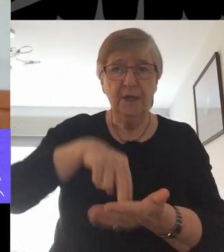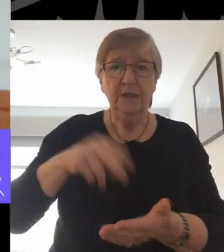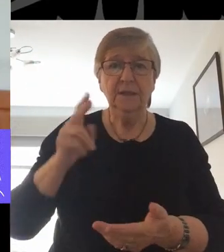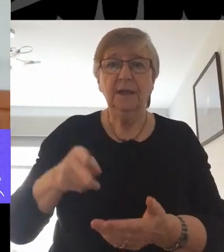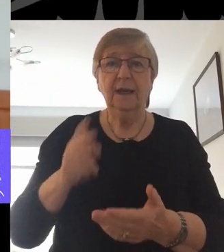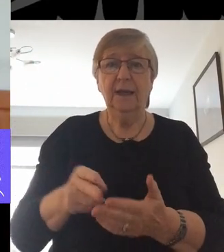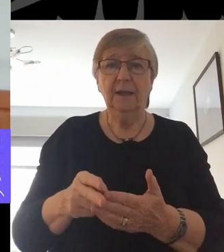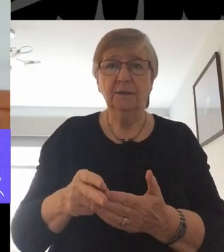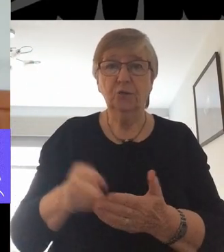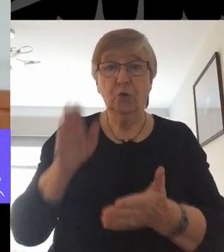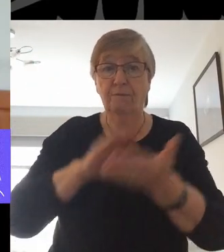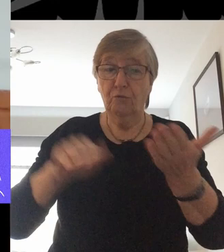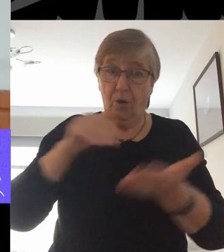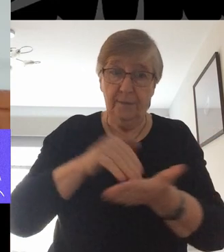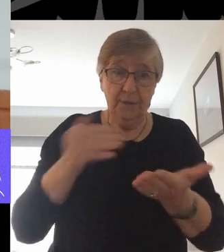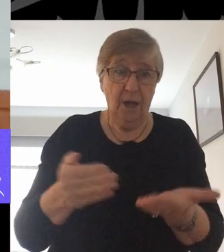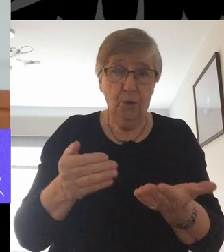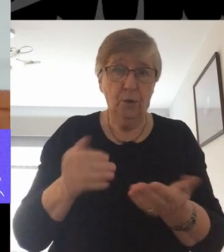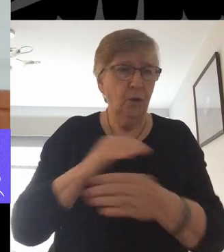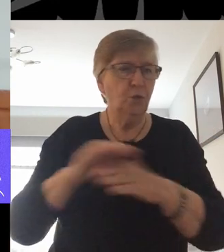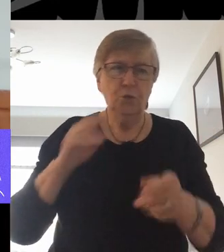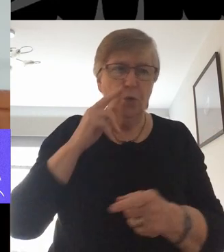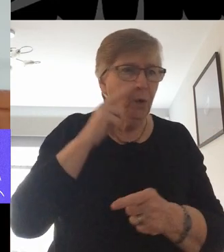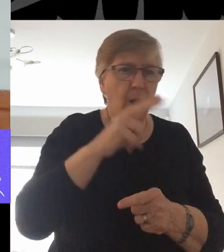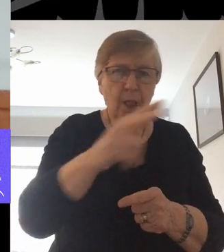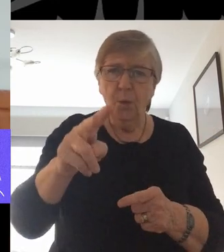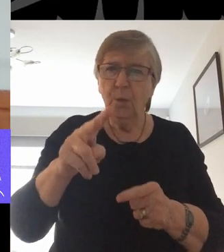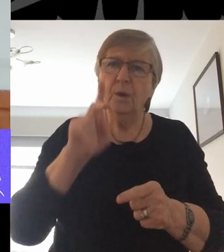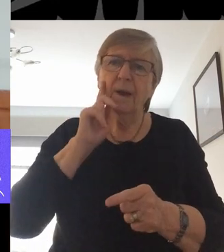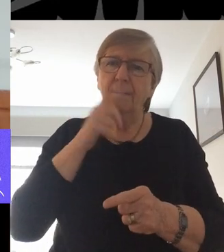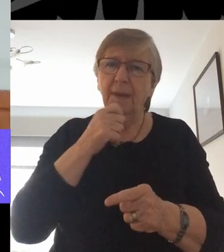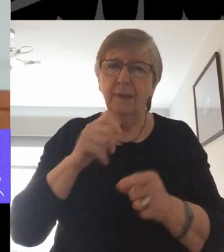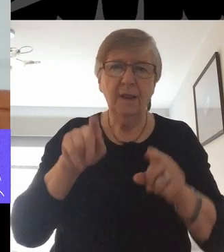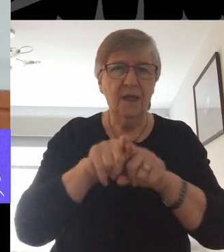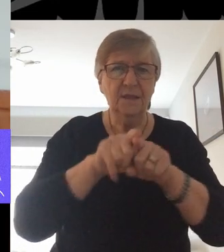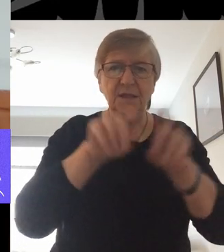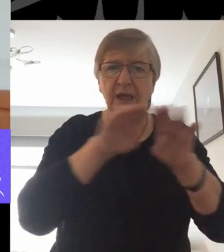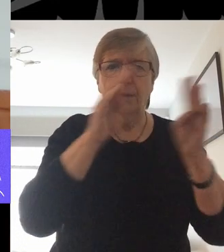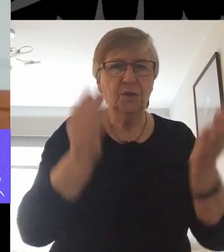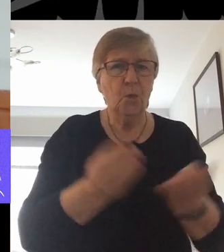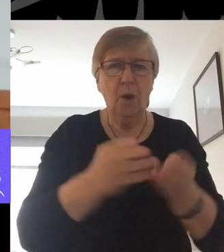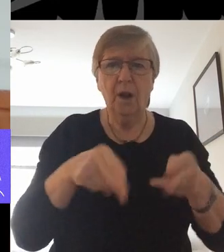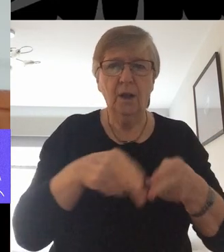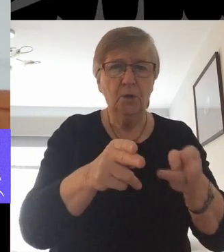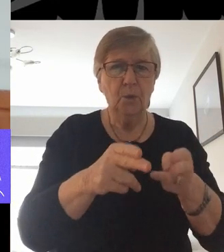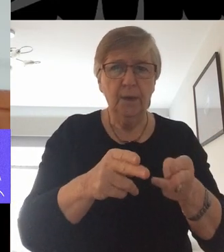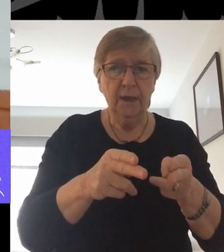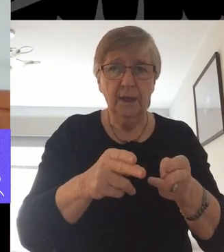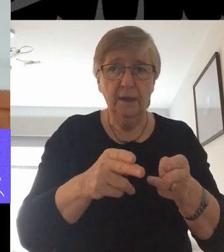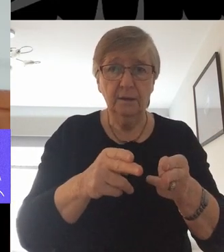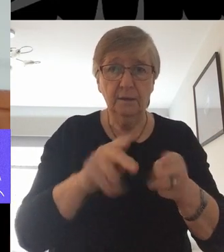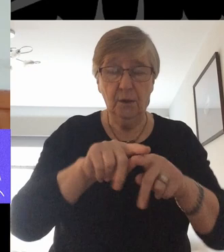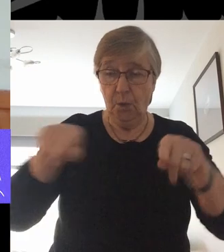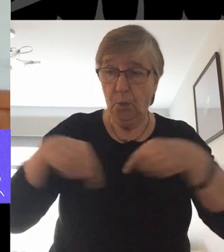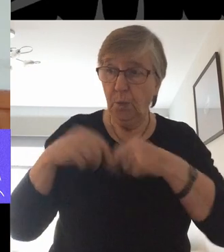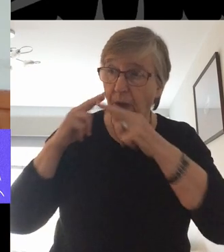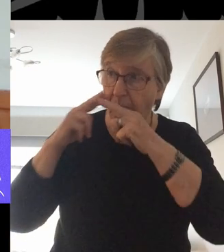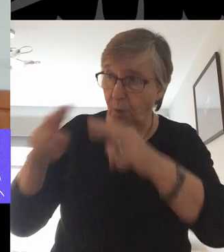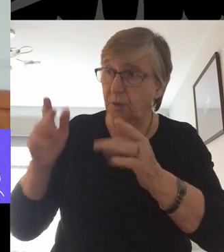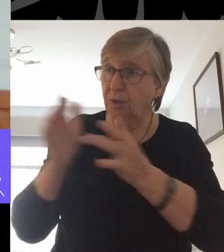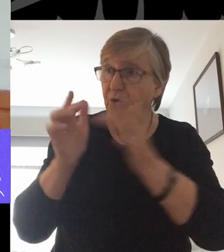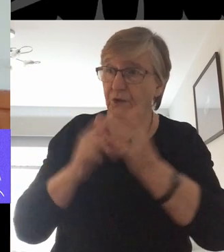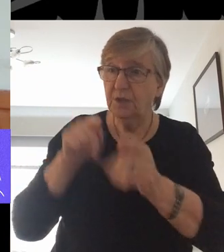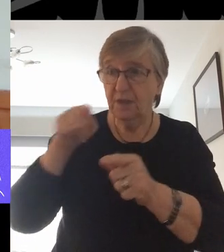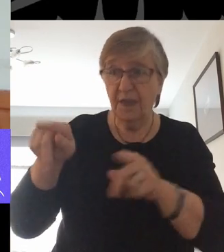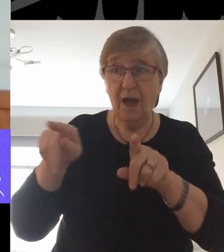So from now on, regard no one from a worldly point of view. Though we once regarded Christ in this way, we do so